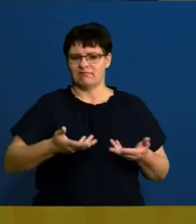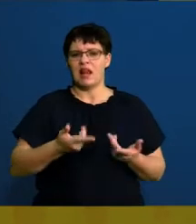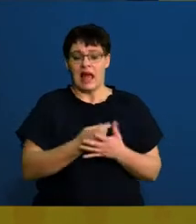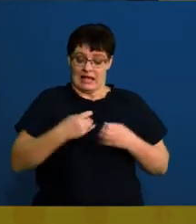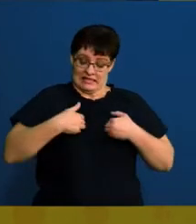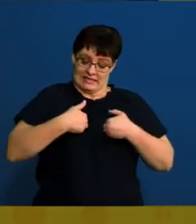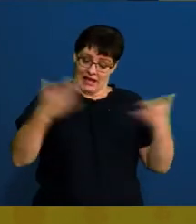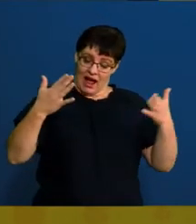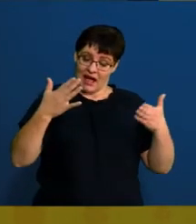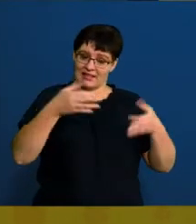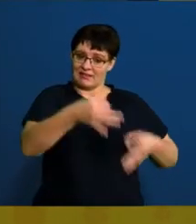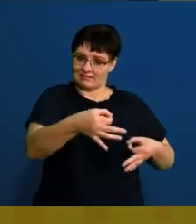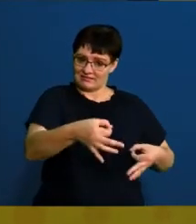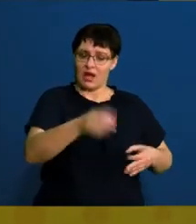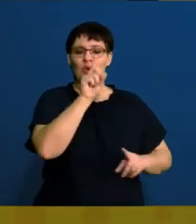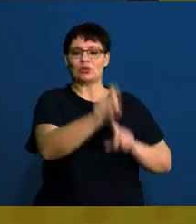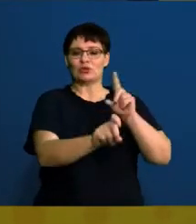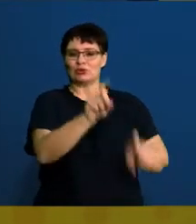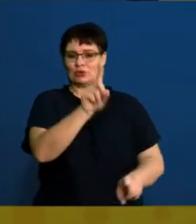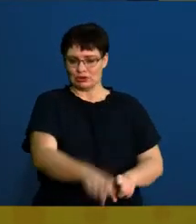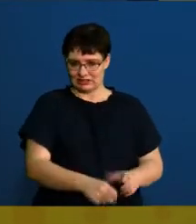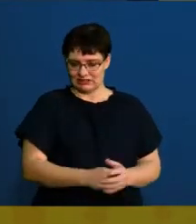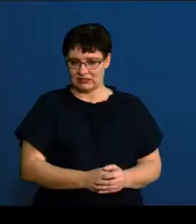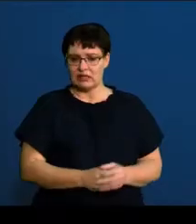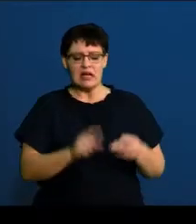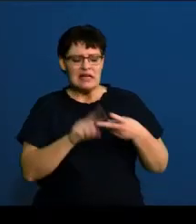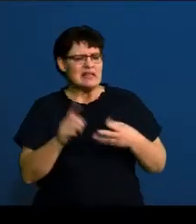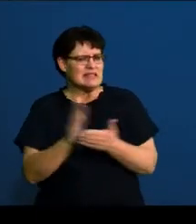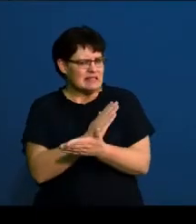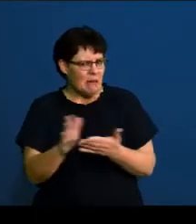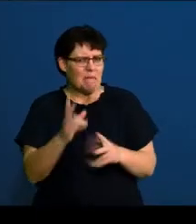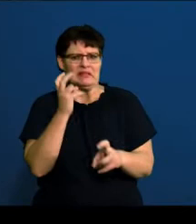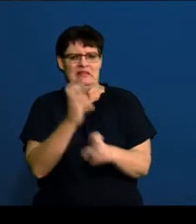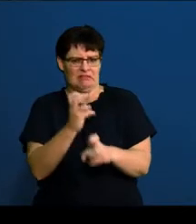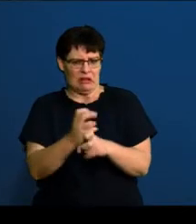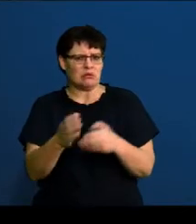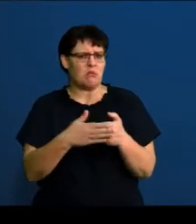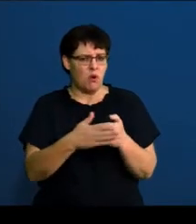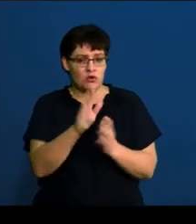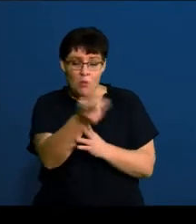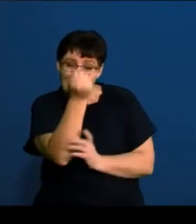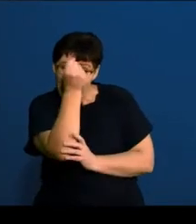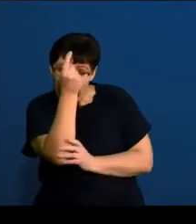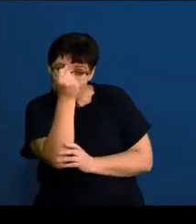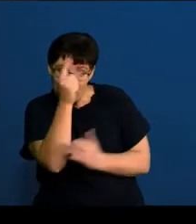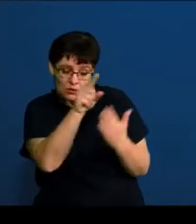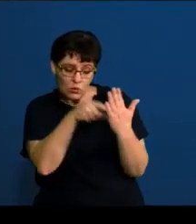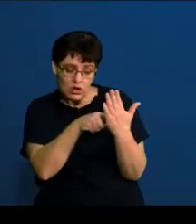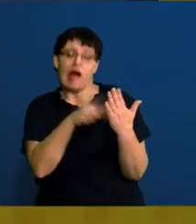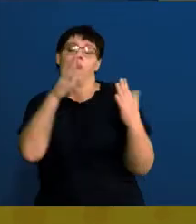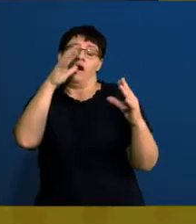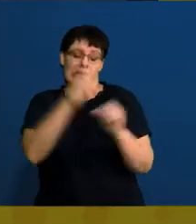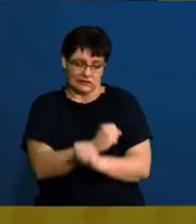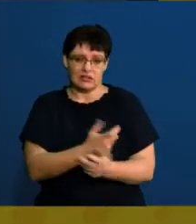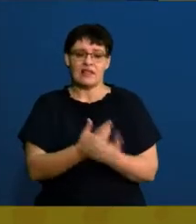right at the beginning of an actual question. And some are more challenging and require more understanding. These are your